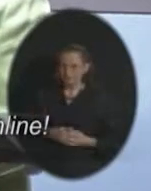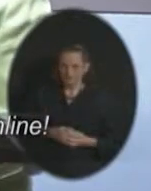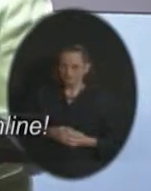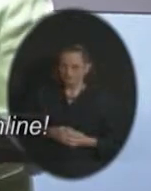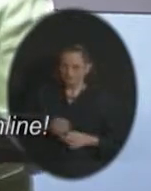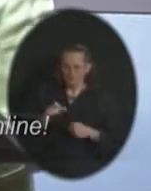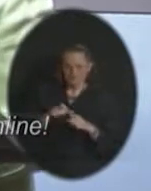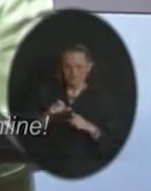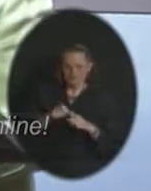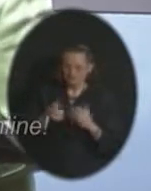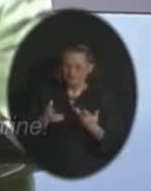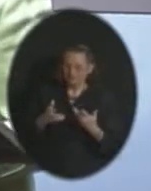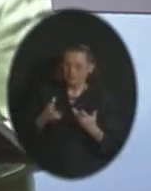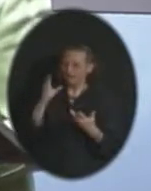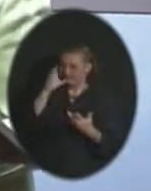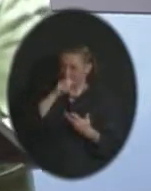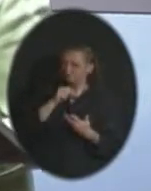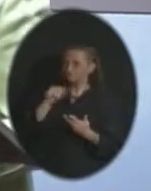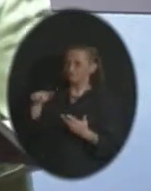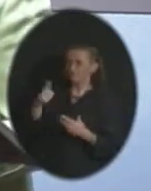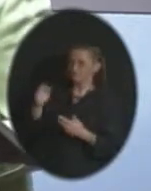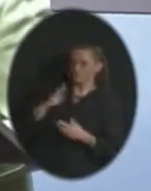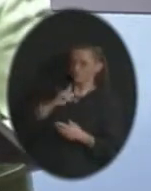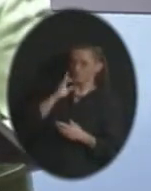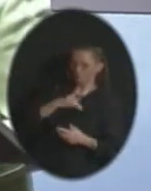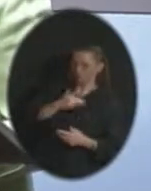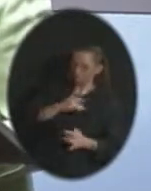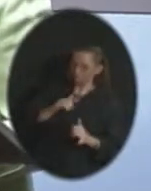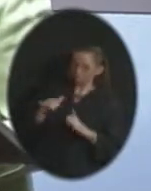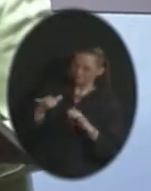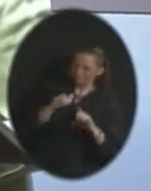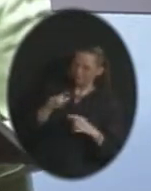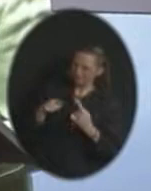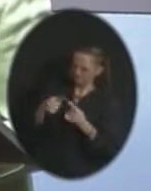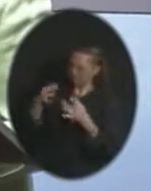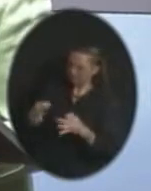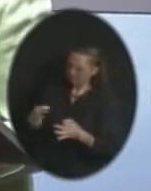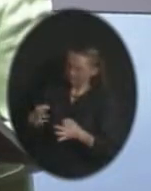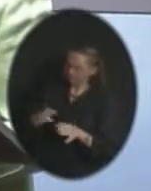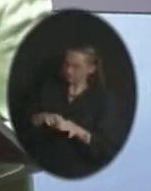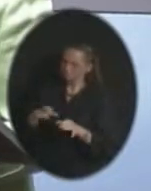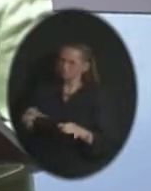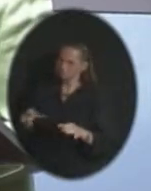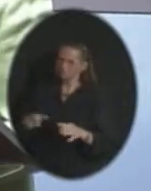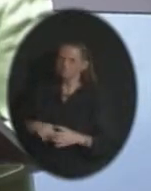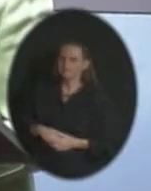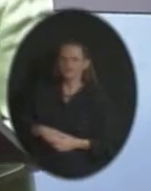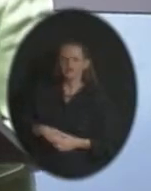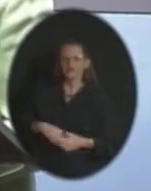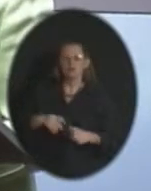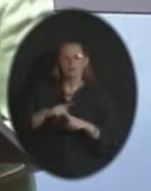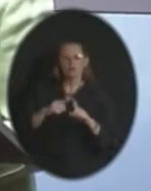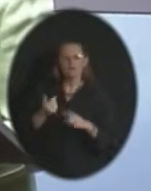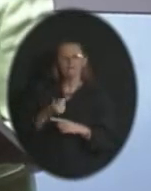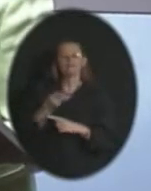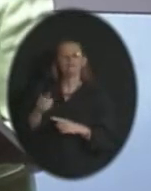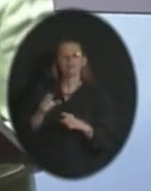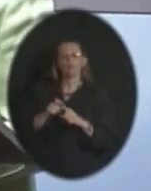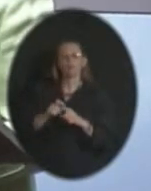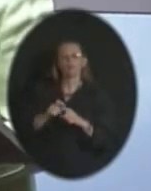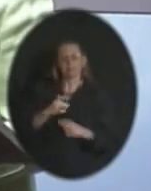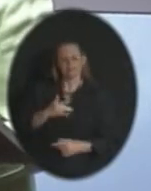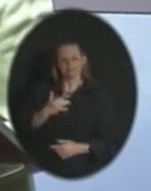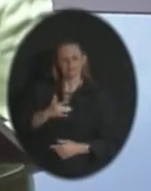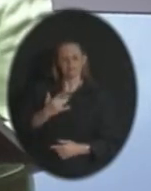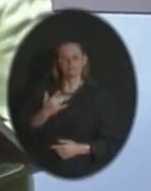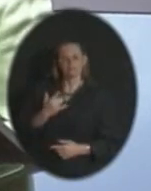they decide to leave the board. But I sort of came around to a couple of words that really seem appropriate. And those